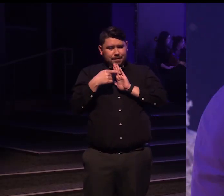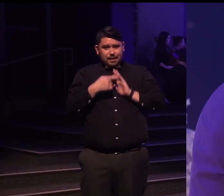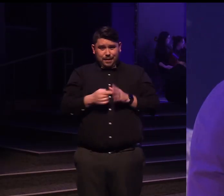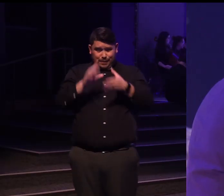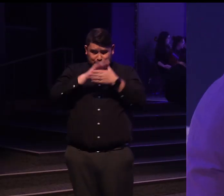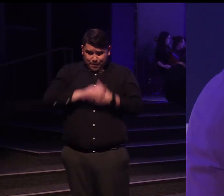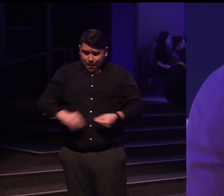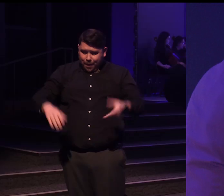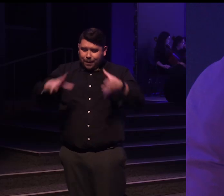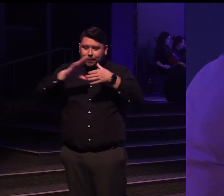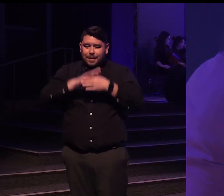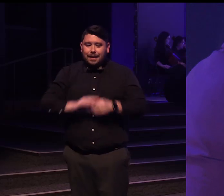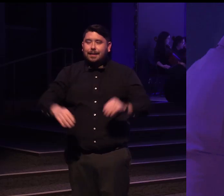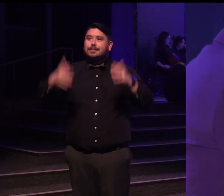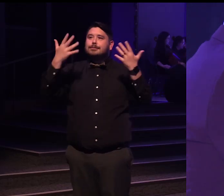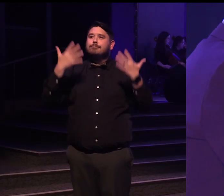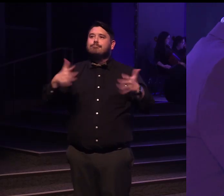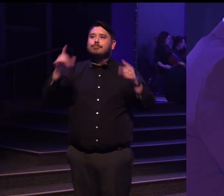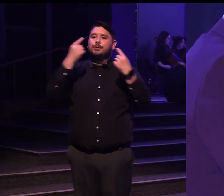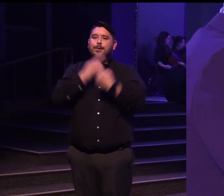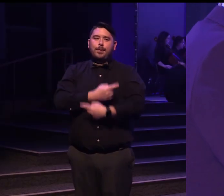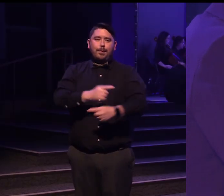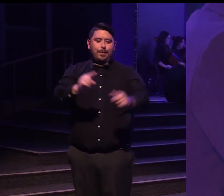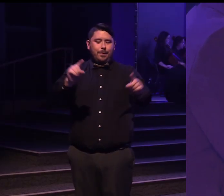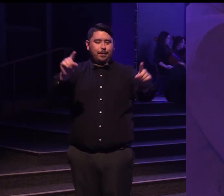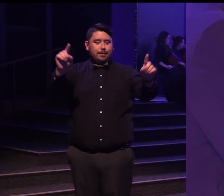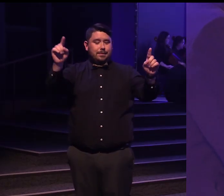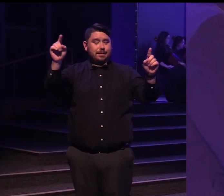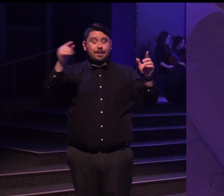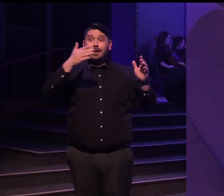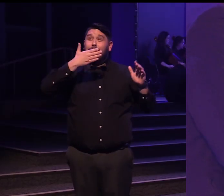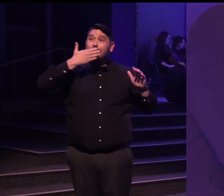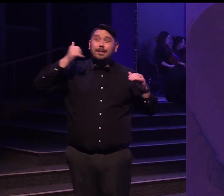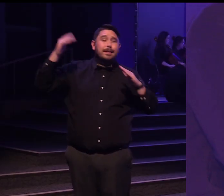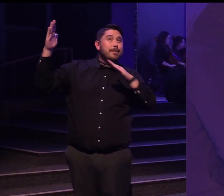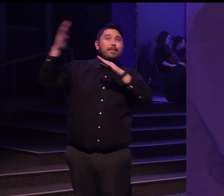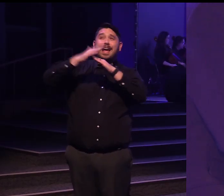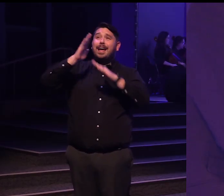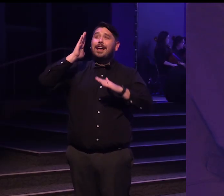told, and the best is yet to come.